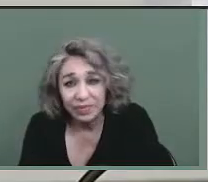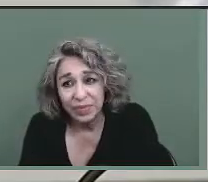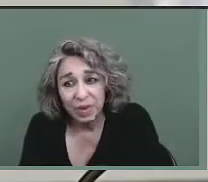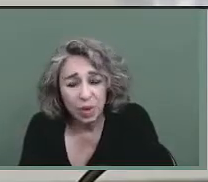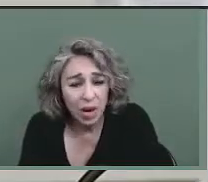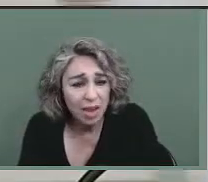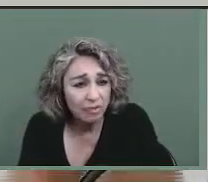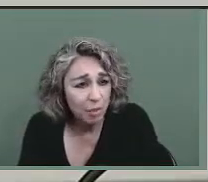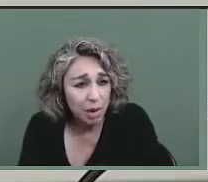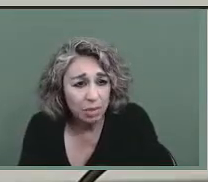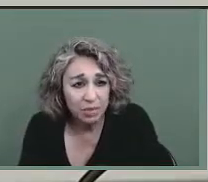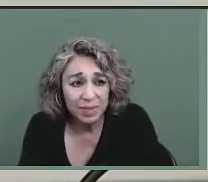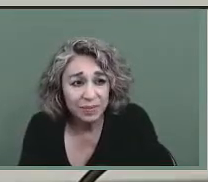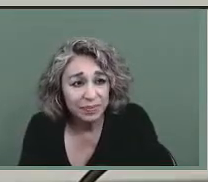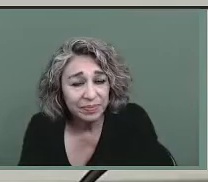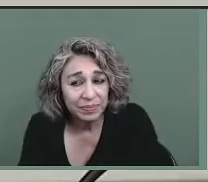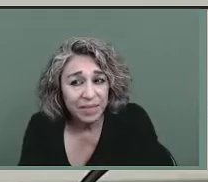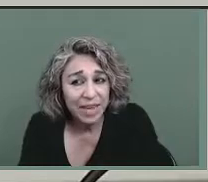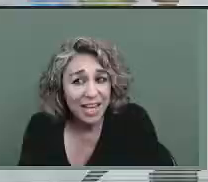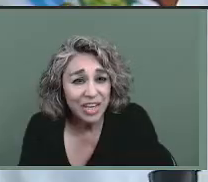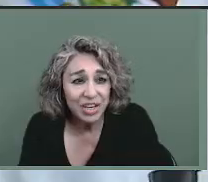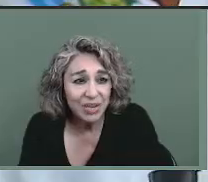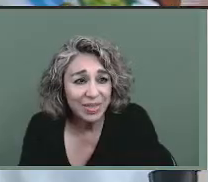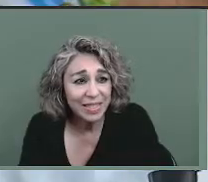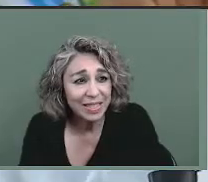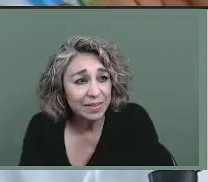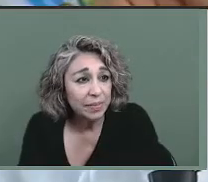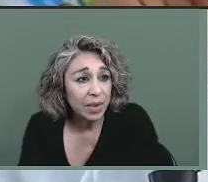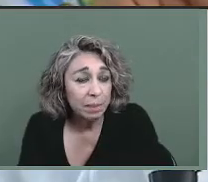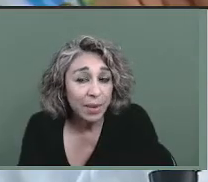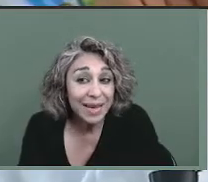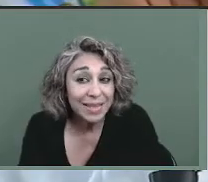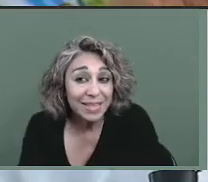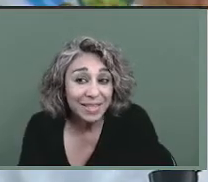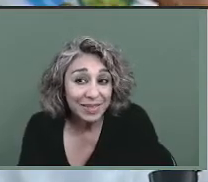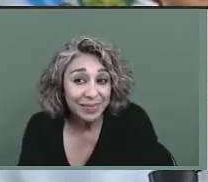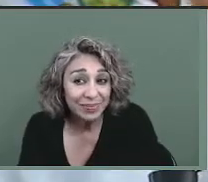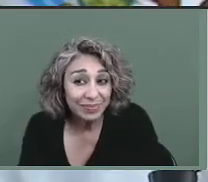problems, grave problems, national ones.